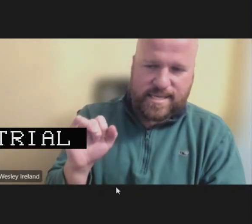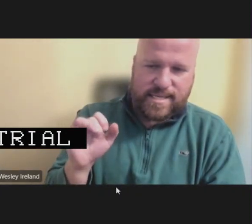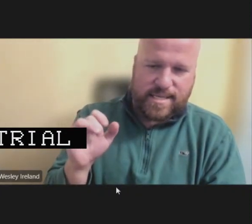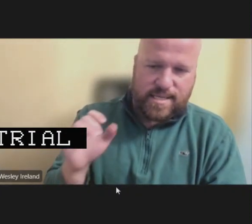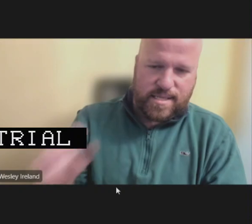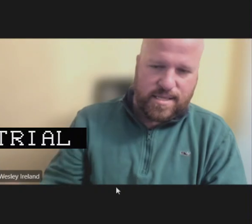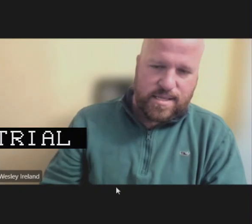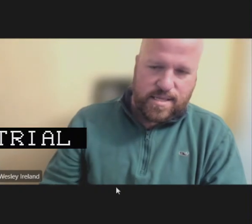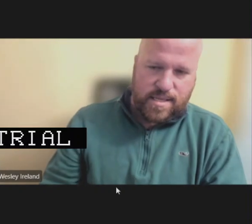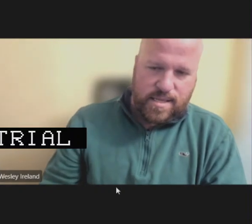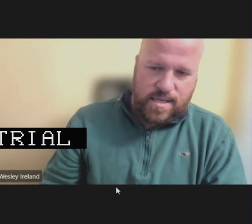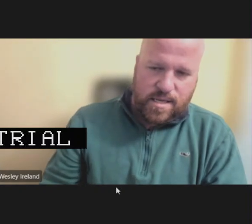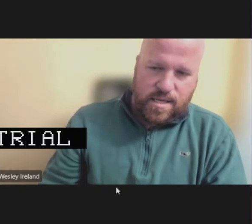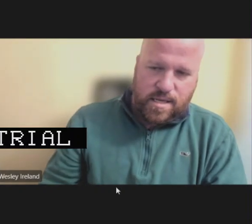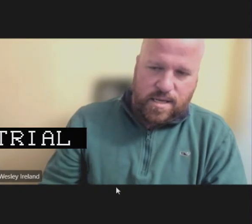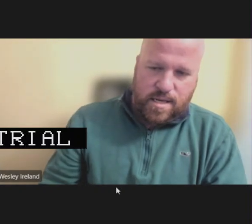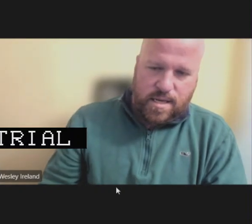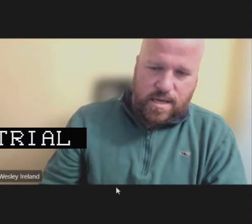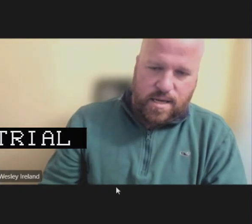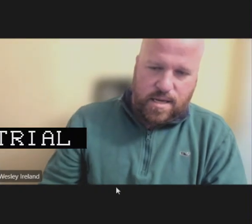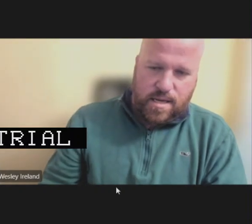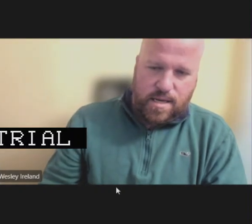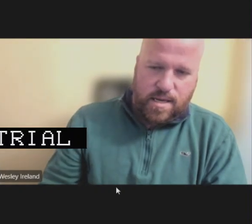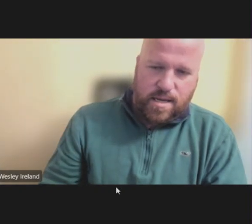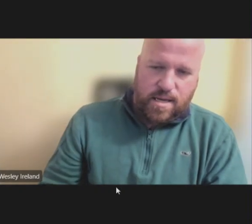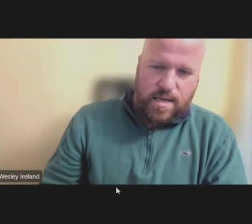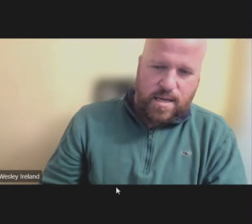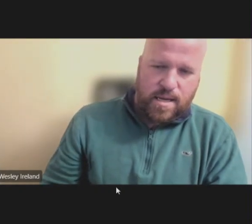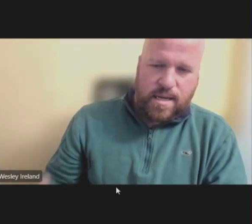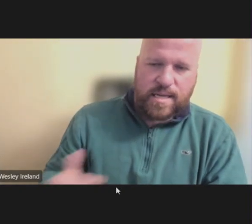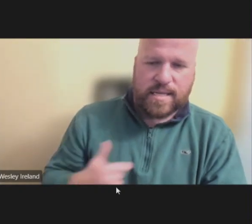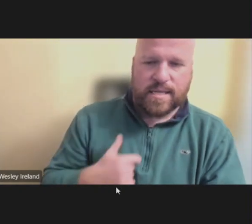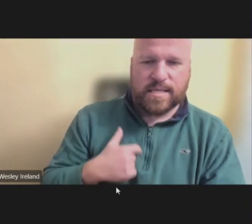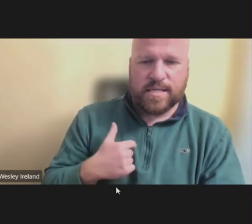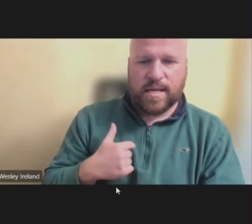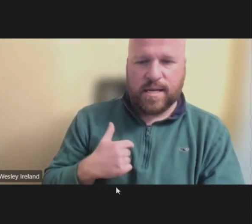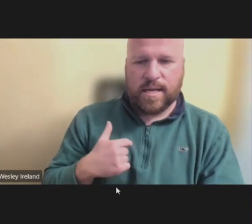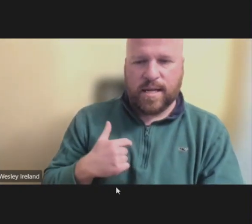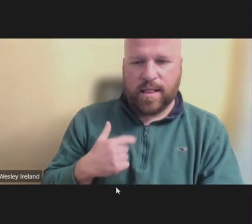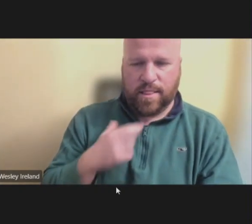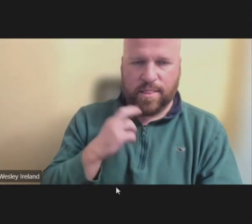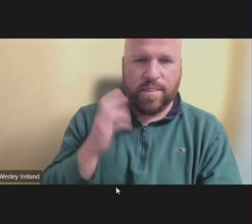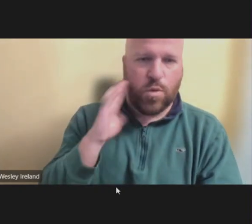And we're seeing this expansion of artificial general intelligence, right?